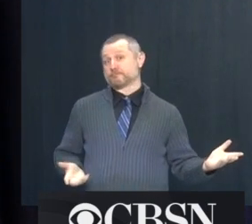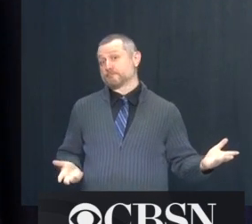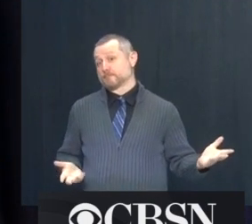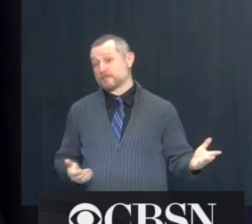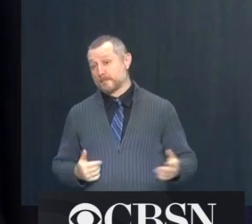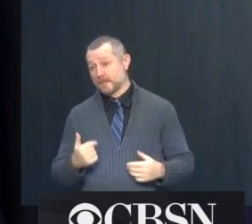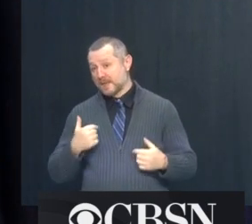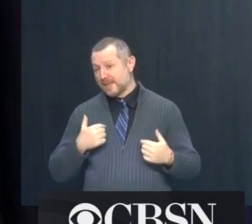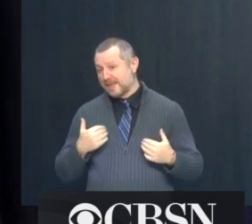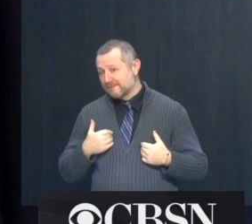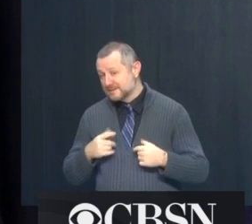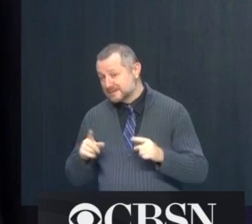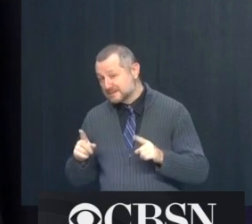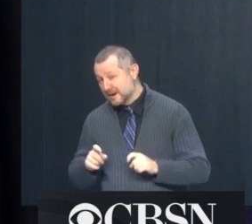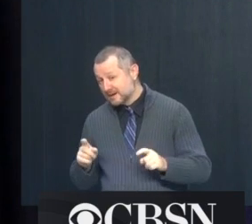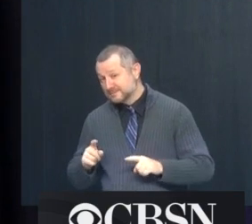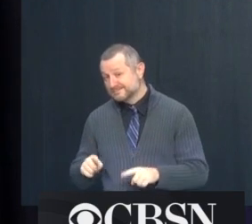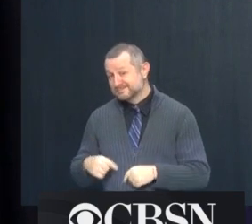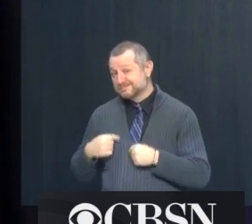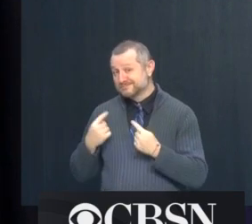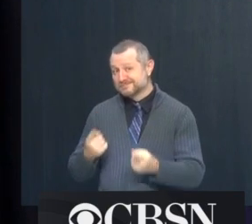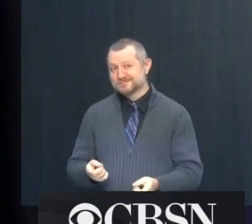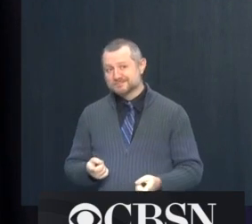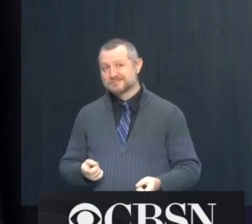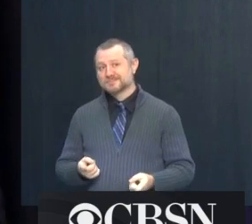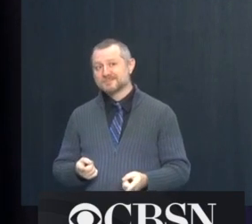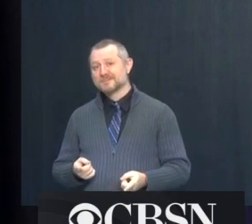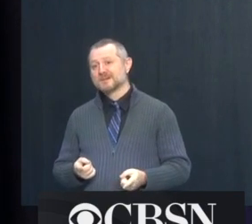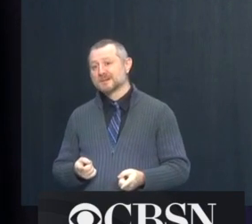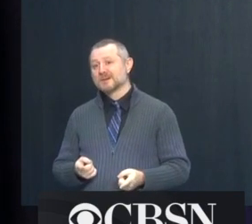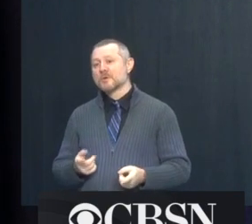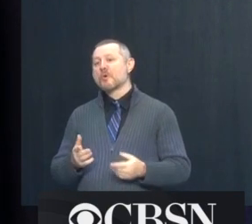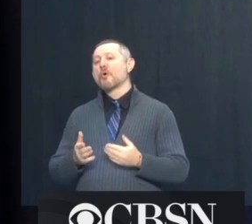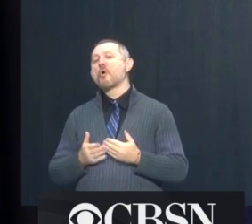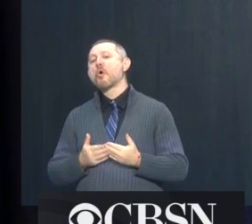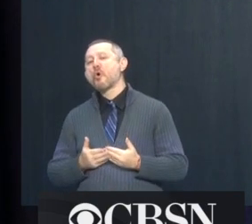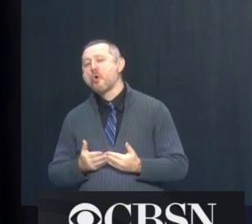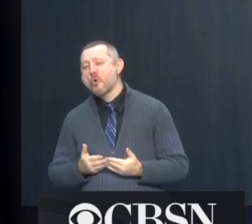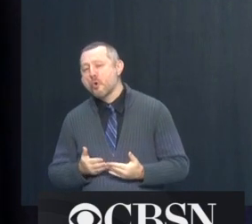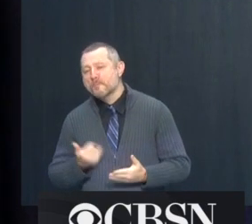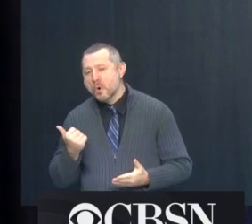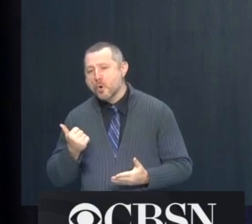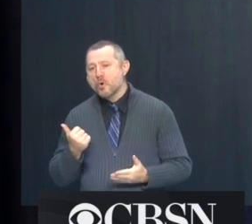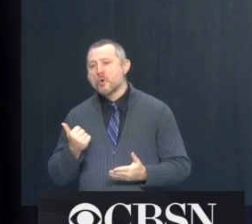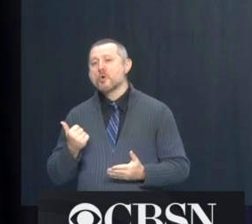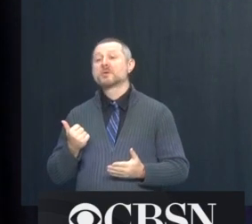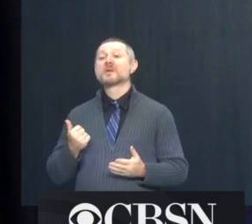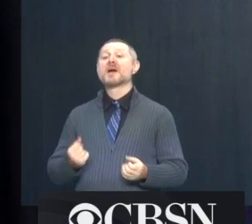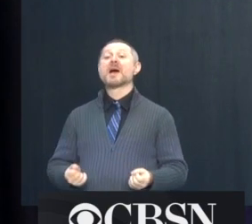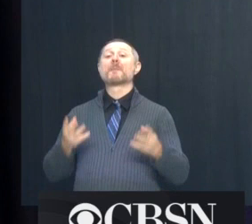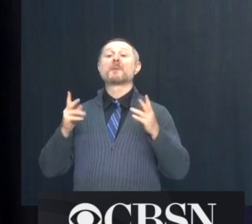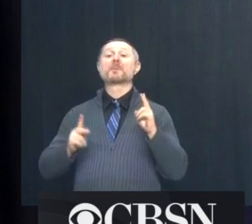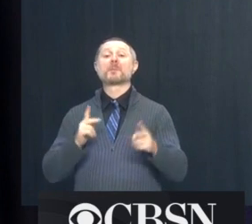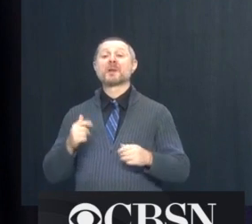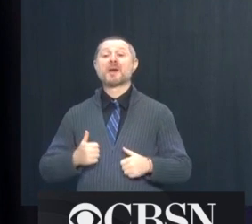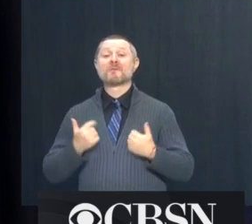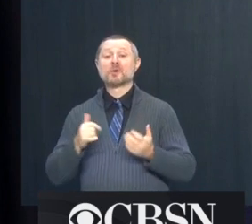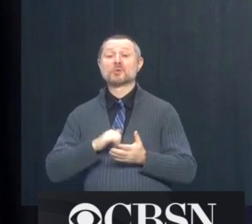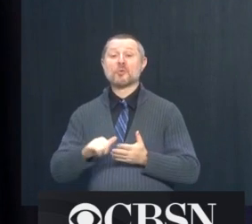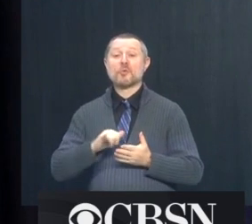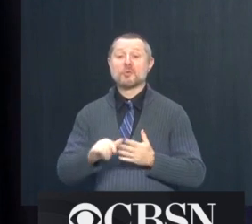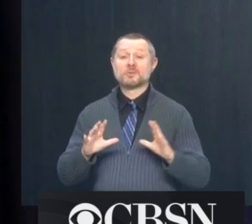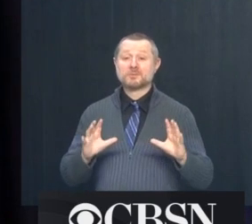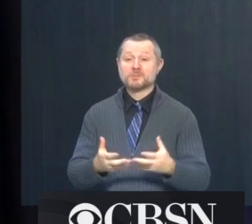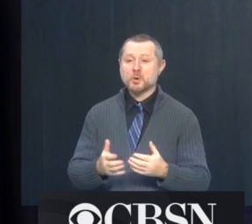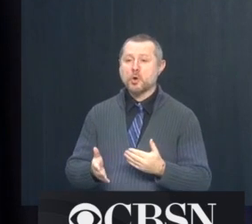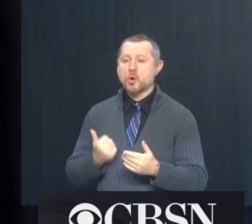tests on, we've almost done as many tests as we have people in the state